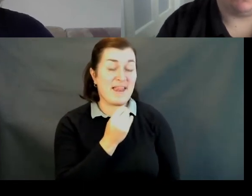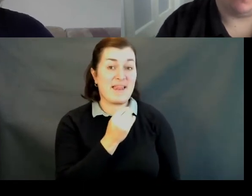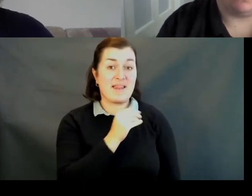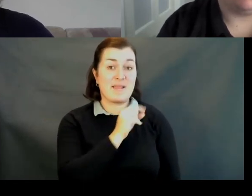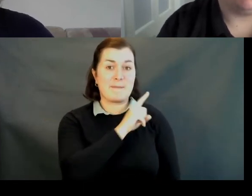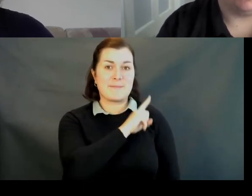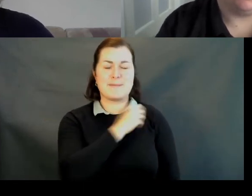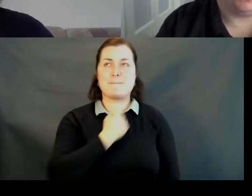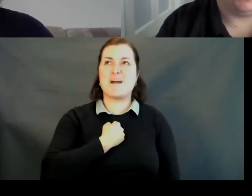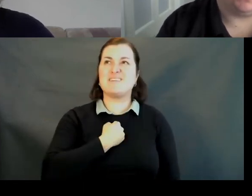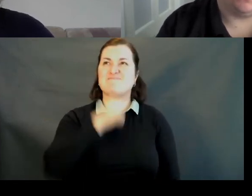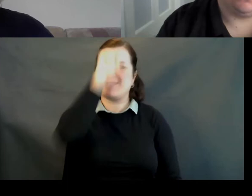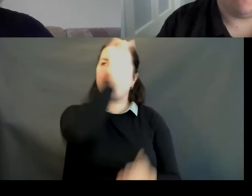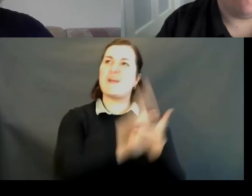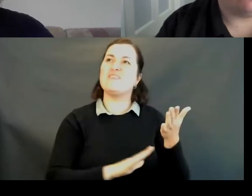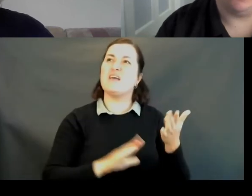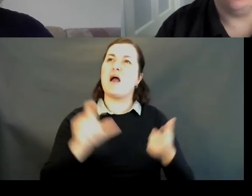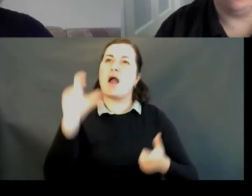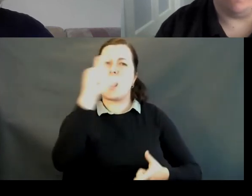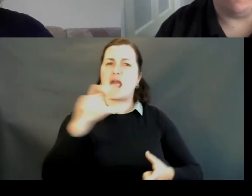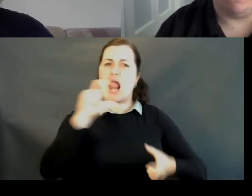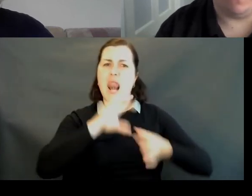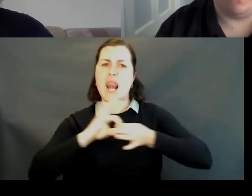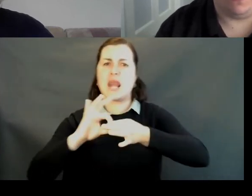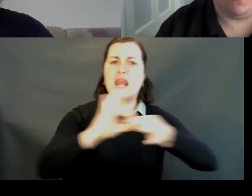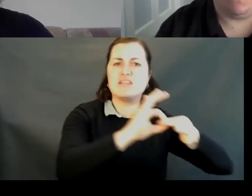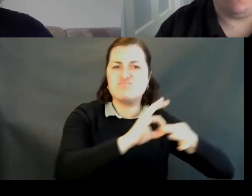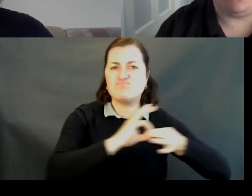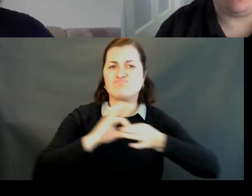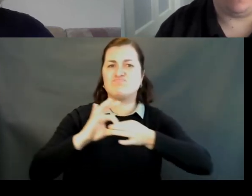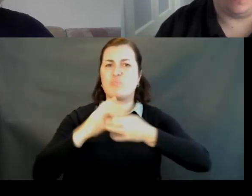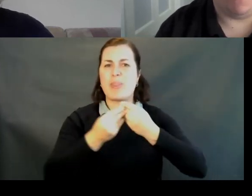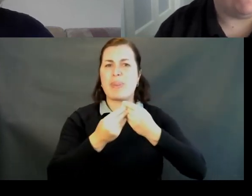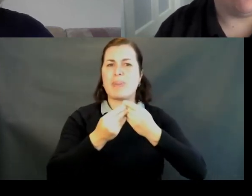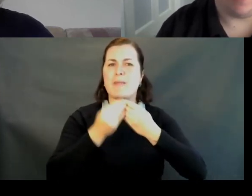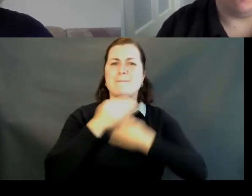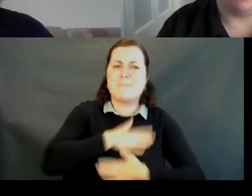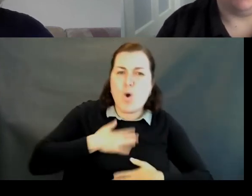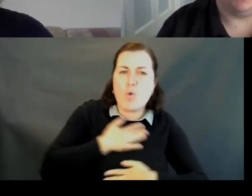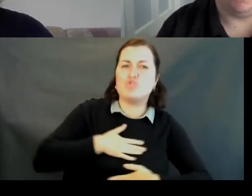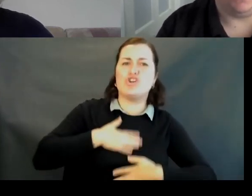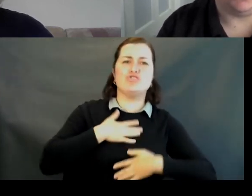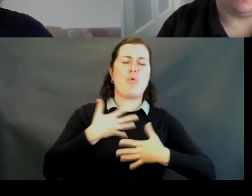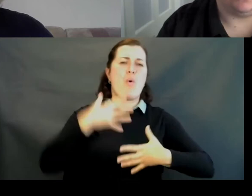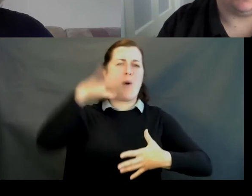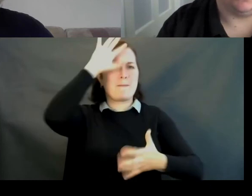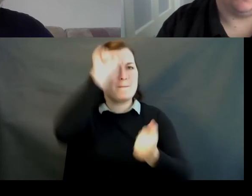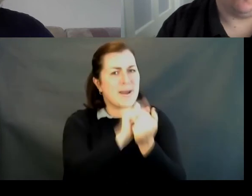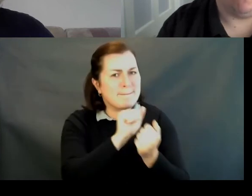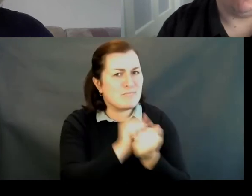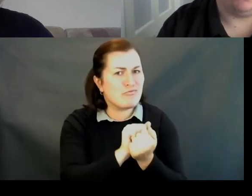well, colour can be associated with emotion, with a memory or something like that. So